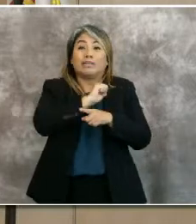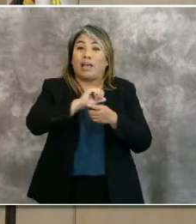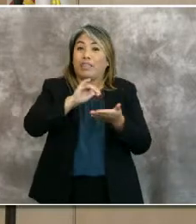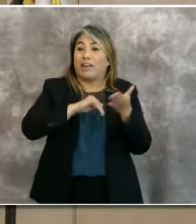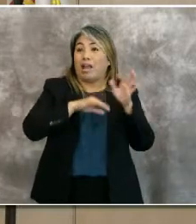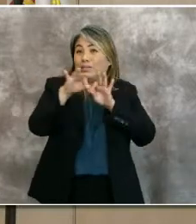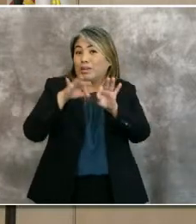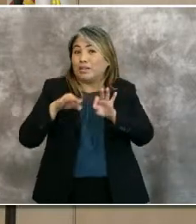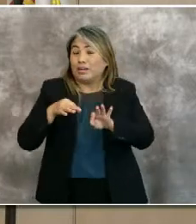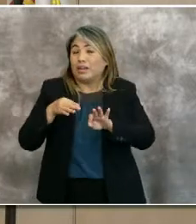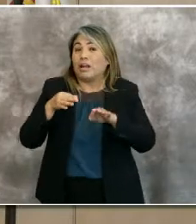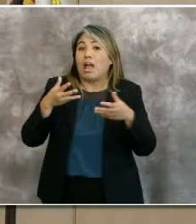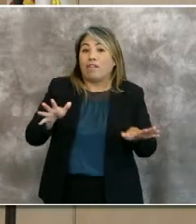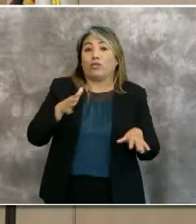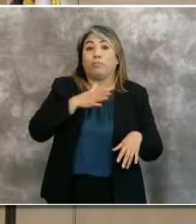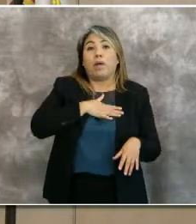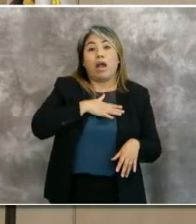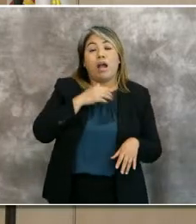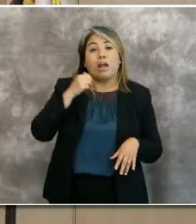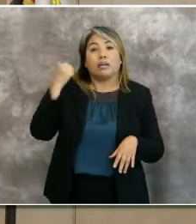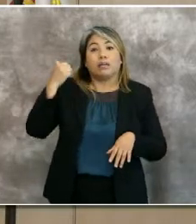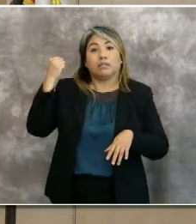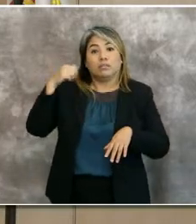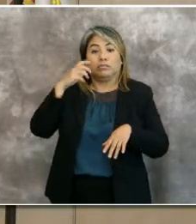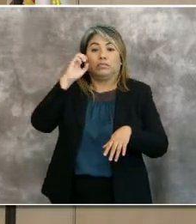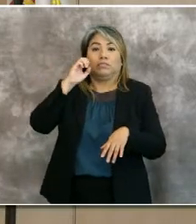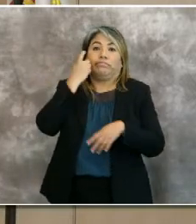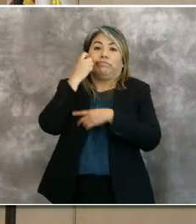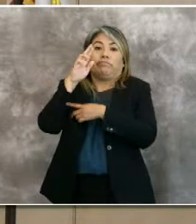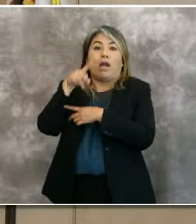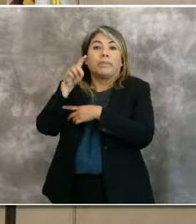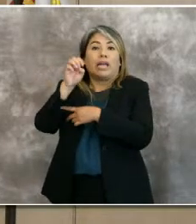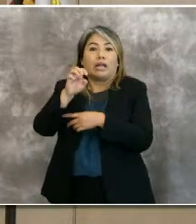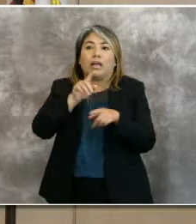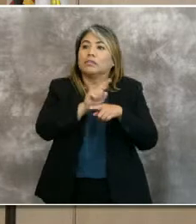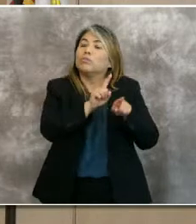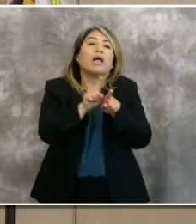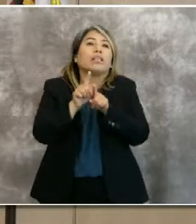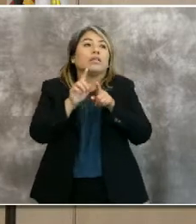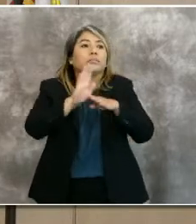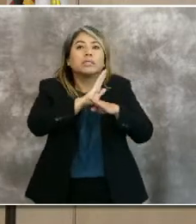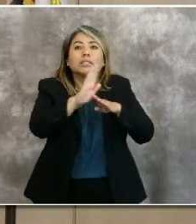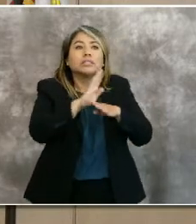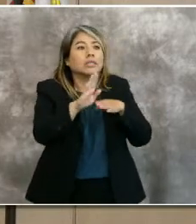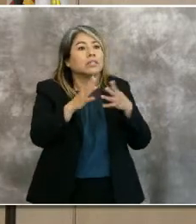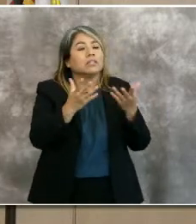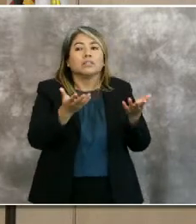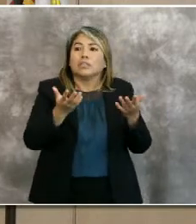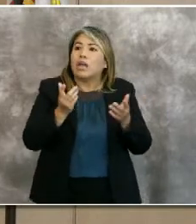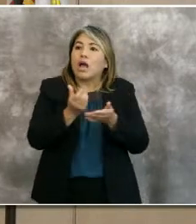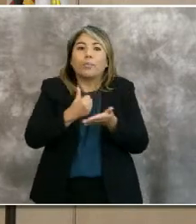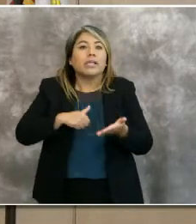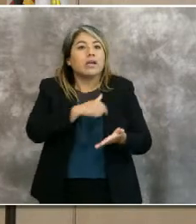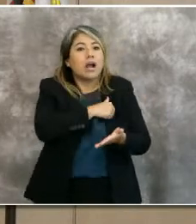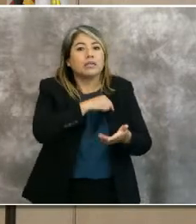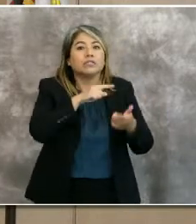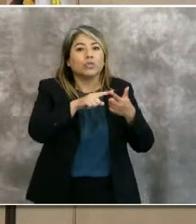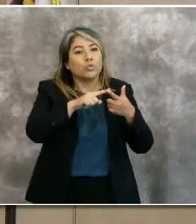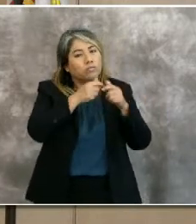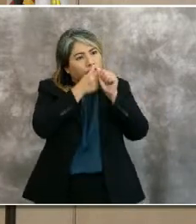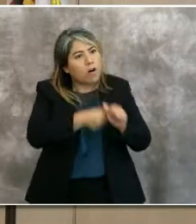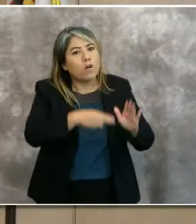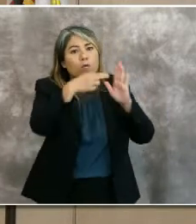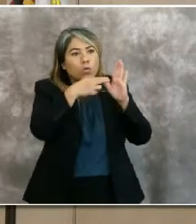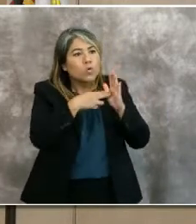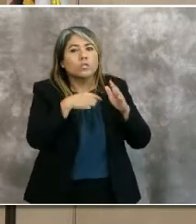outline at the end of my update, as well as businesses helping us to enforce those